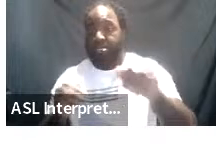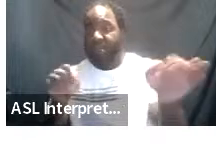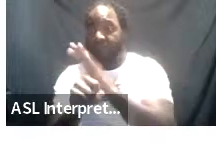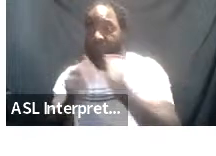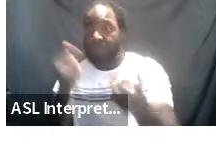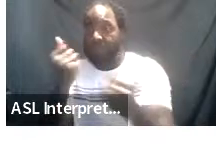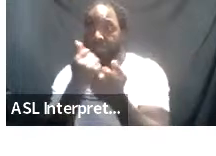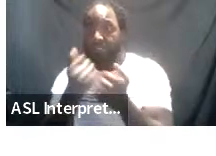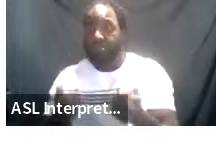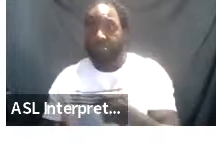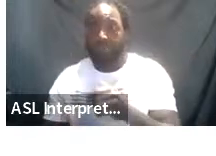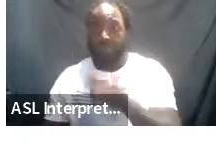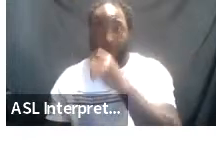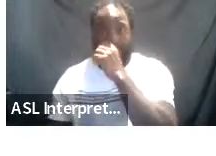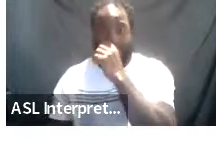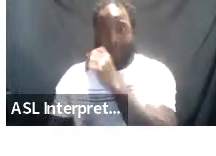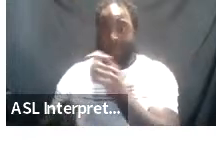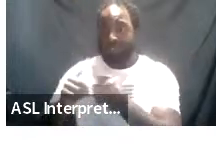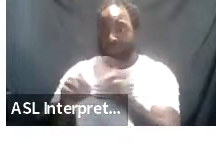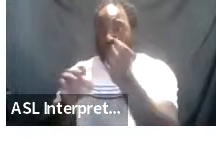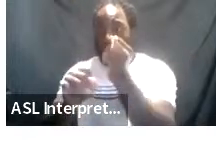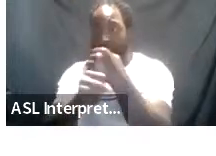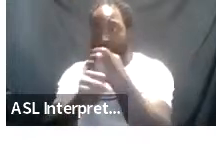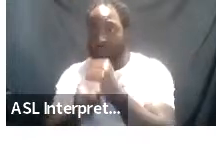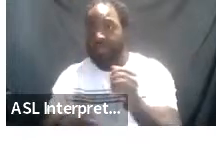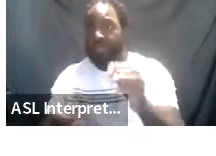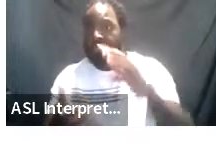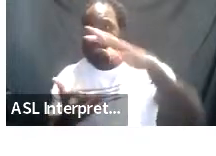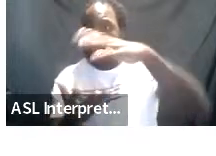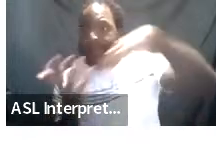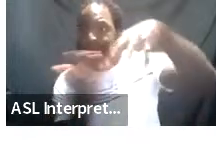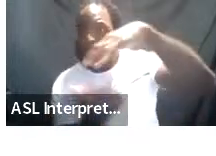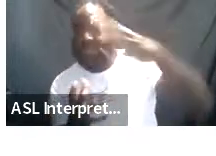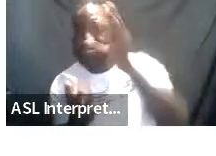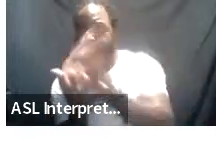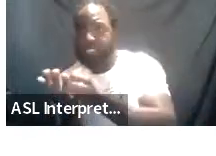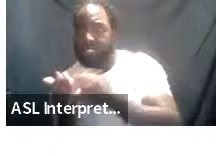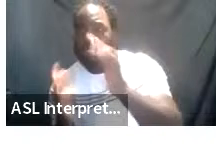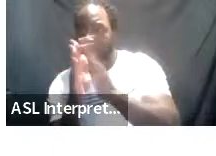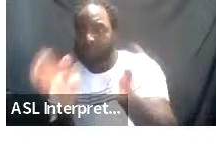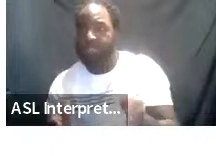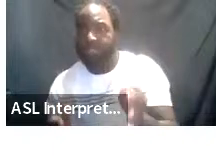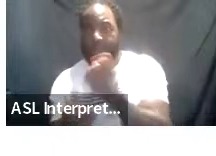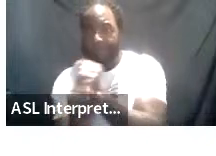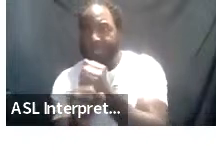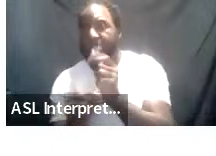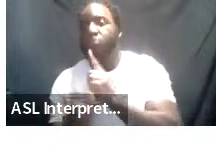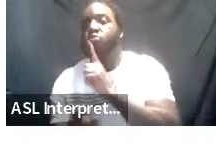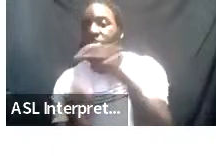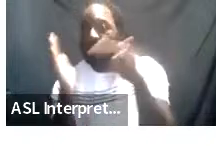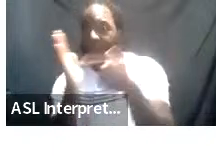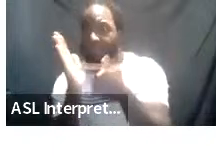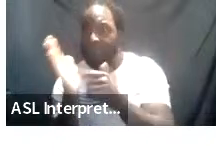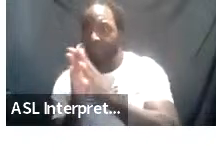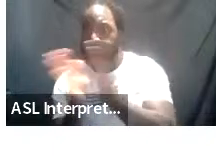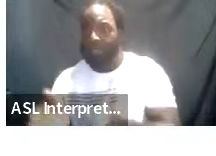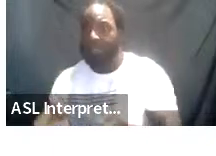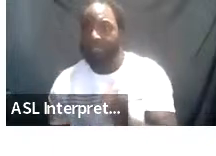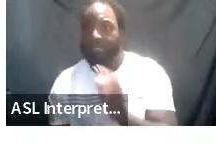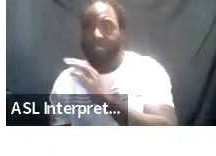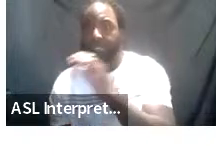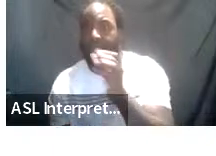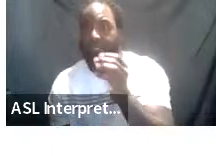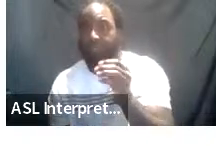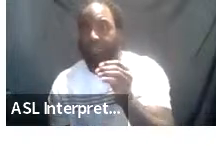in our toolbox to create mixed income housing with real affordable housing. Like